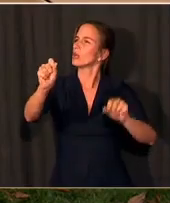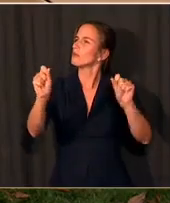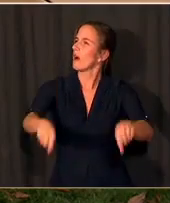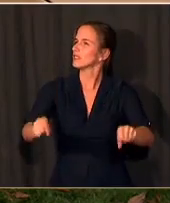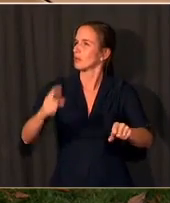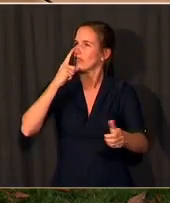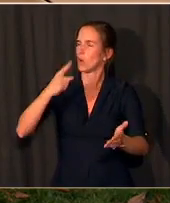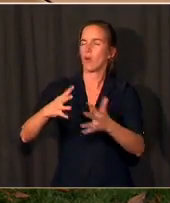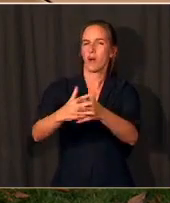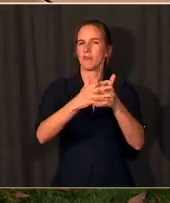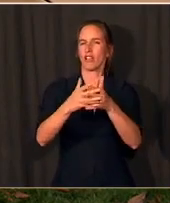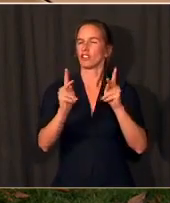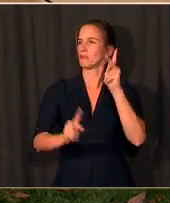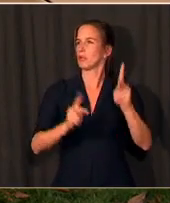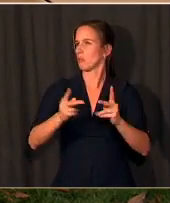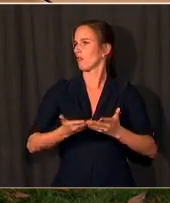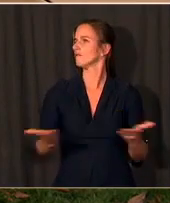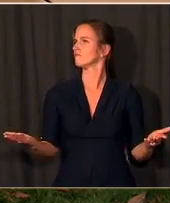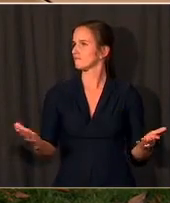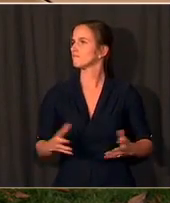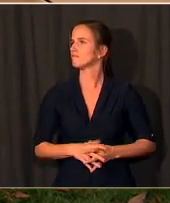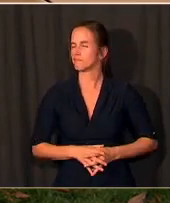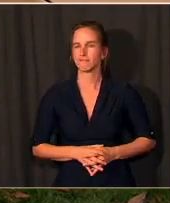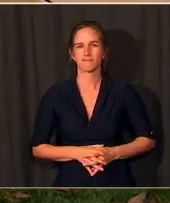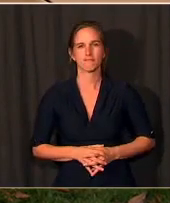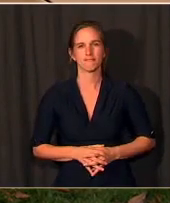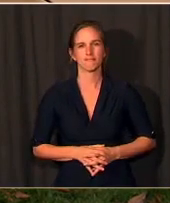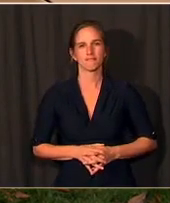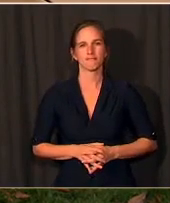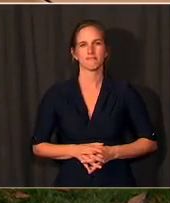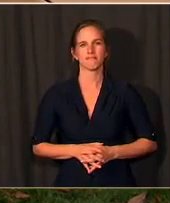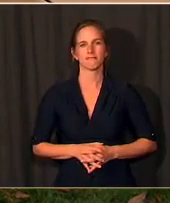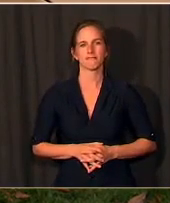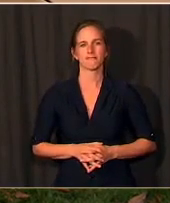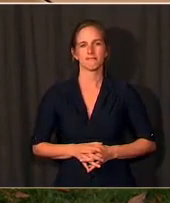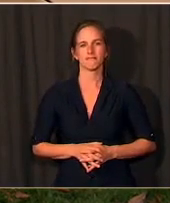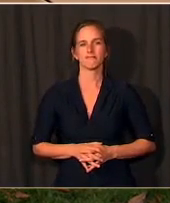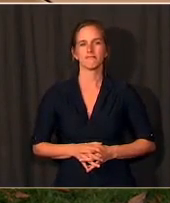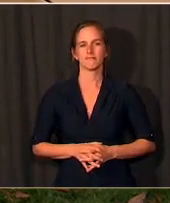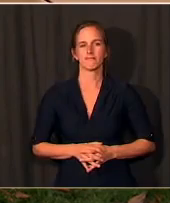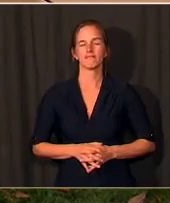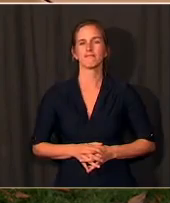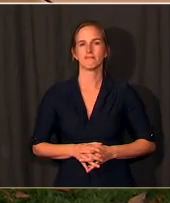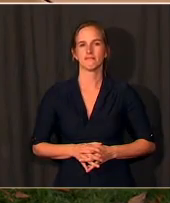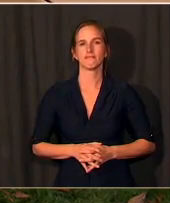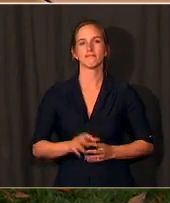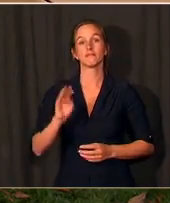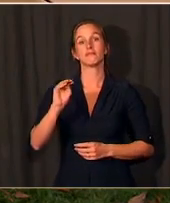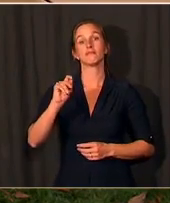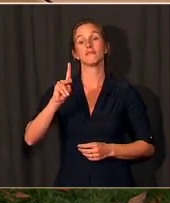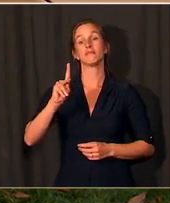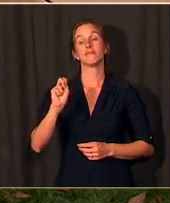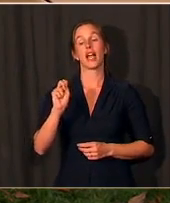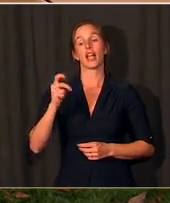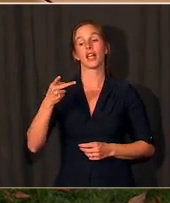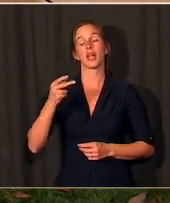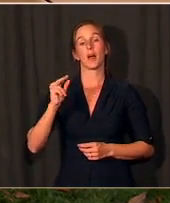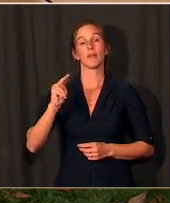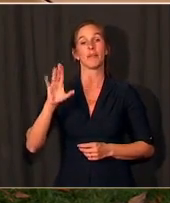the American people. Thank you very much. Appreciate it. Thank you. Mike Pence, please.